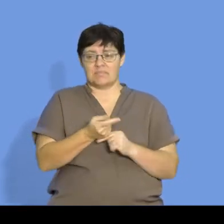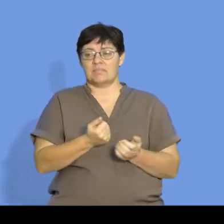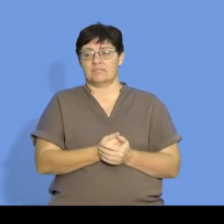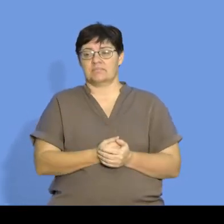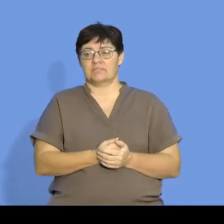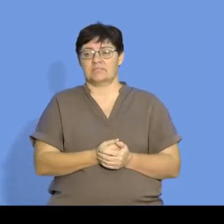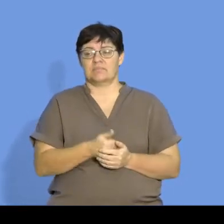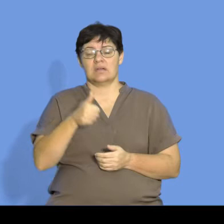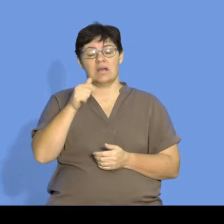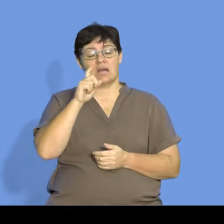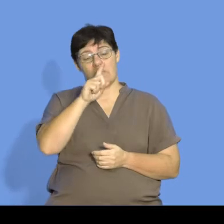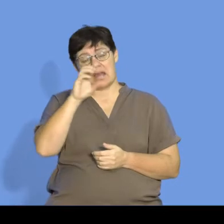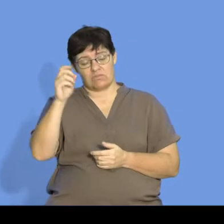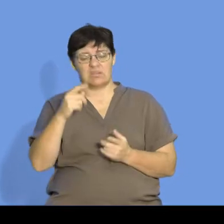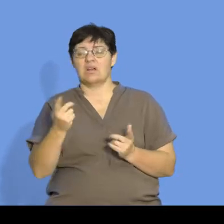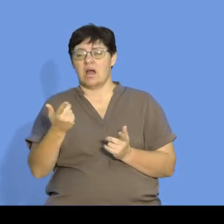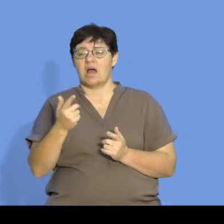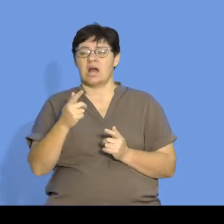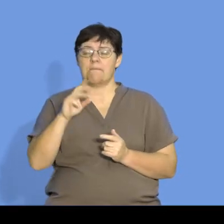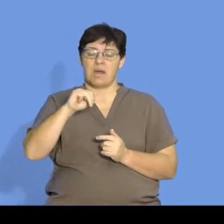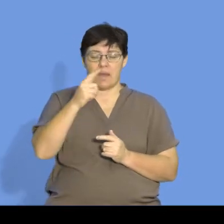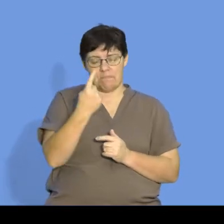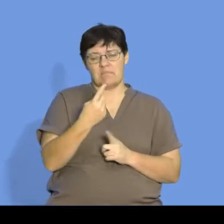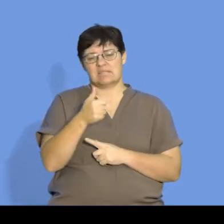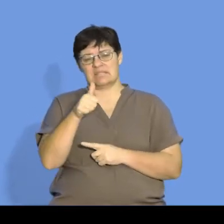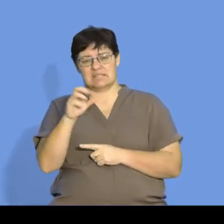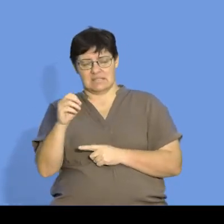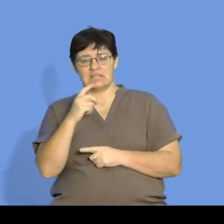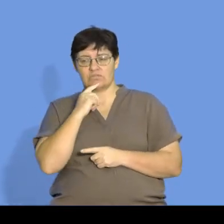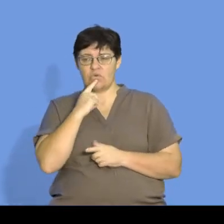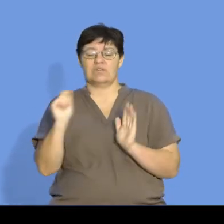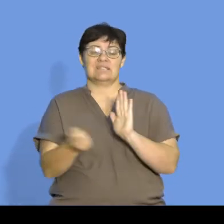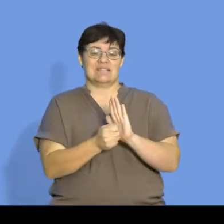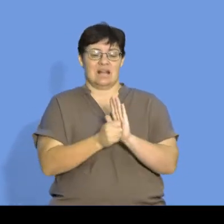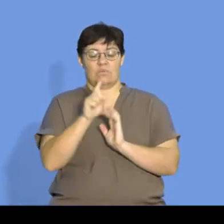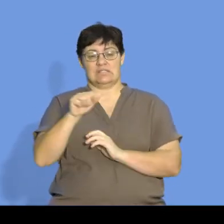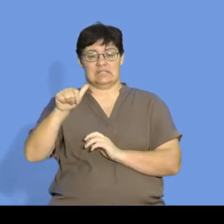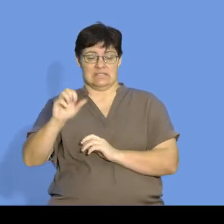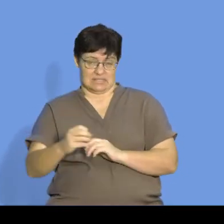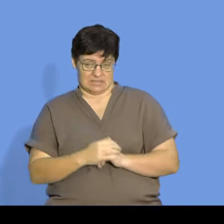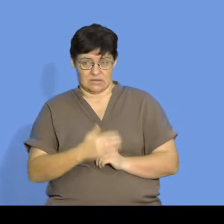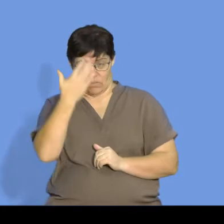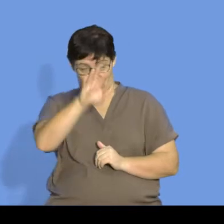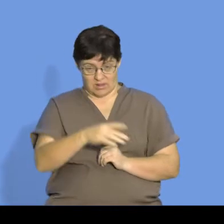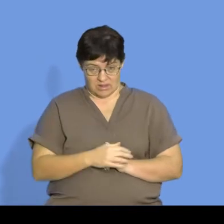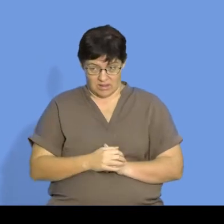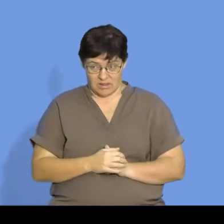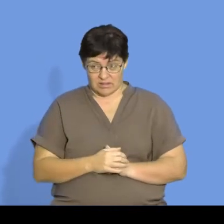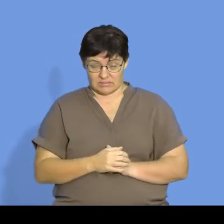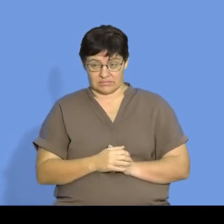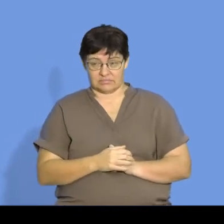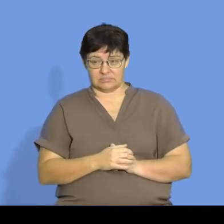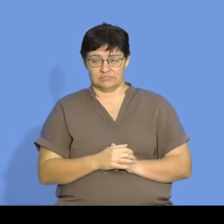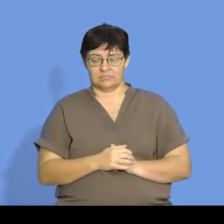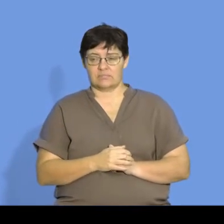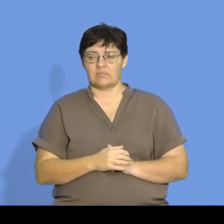100, markup is 60, selling is therefore 160. Right. Okay, we know that.